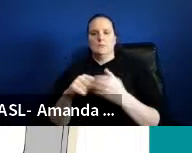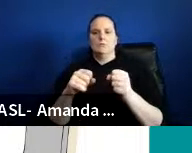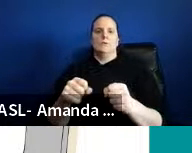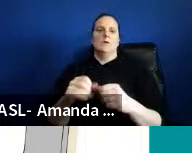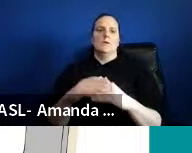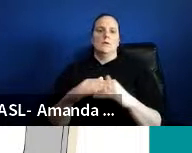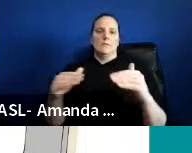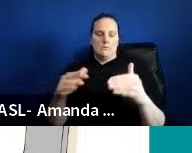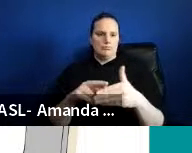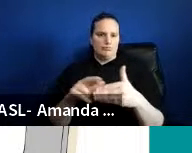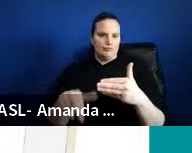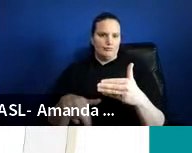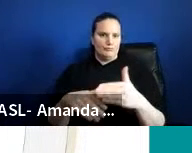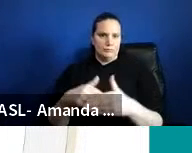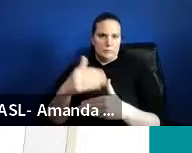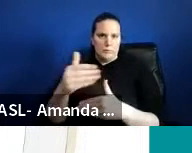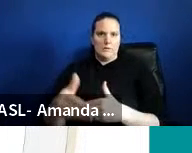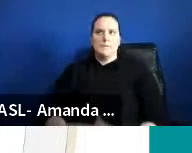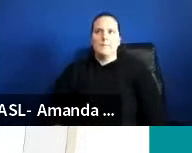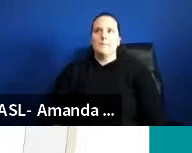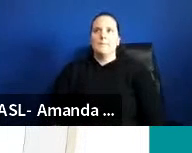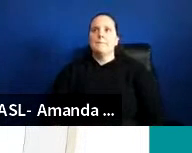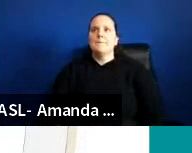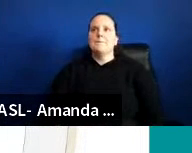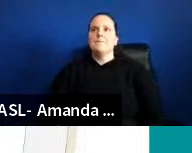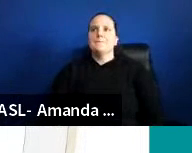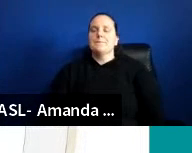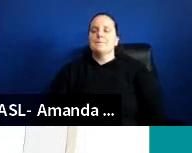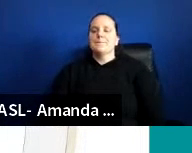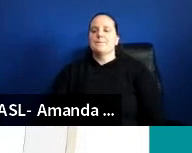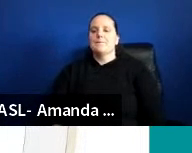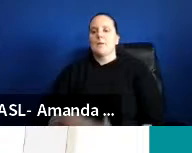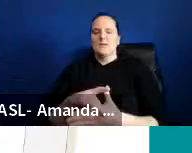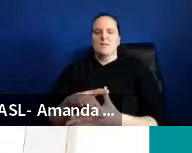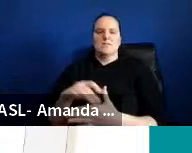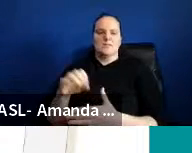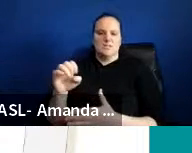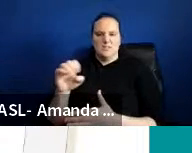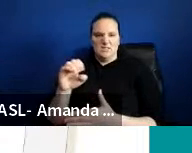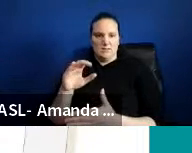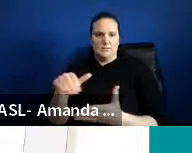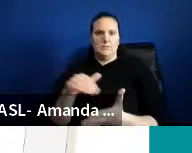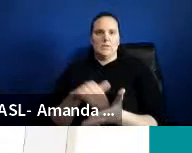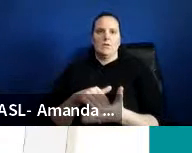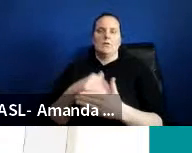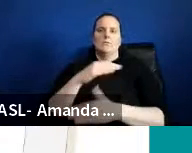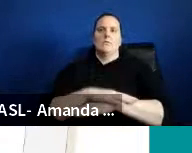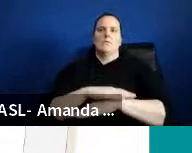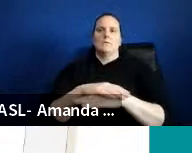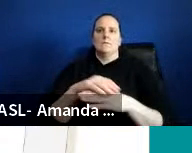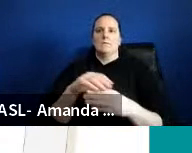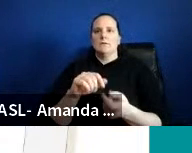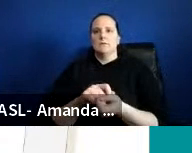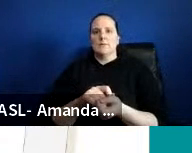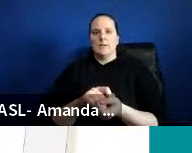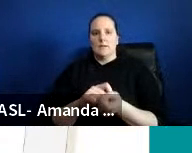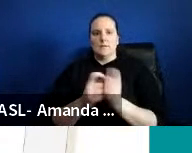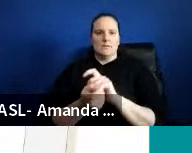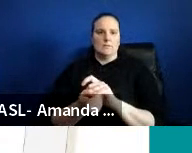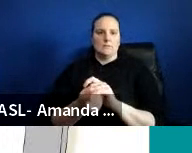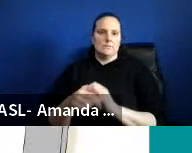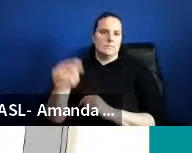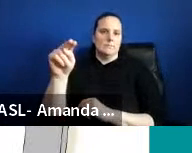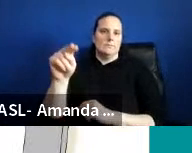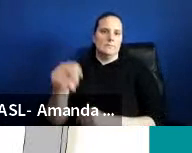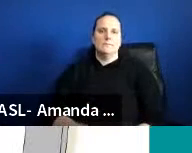result. Next. And then concept E is a center platform shifted to the north.